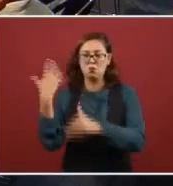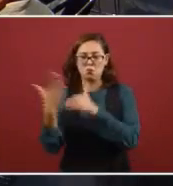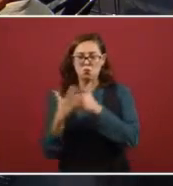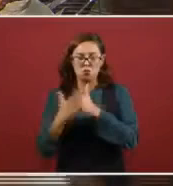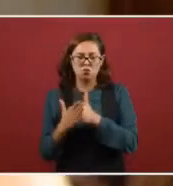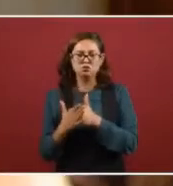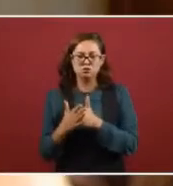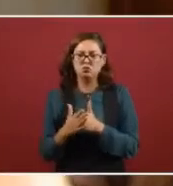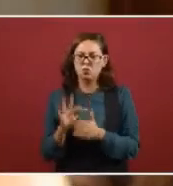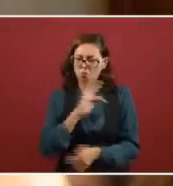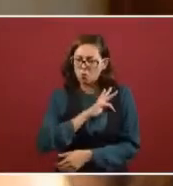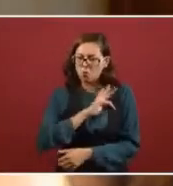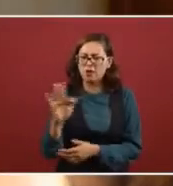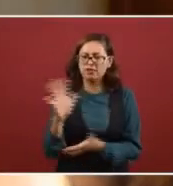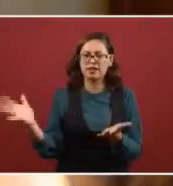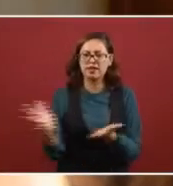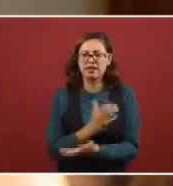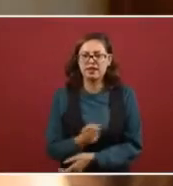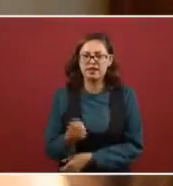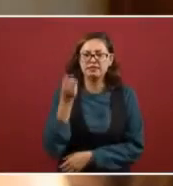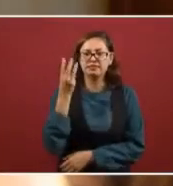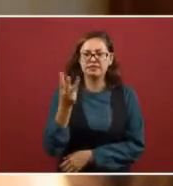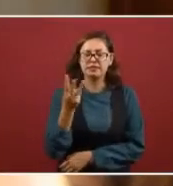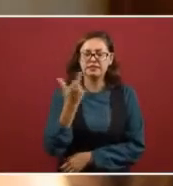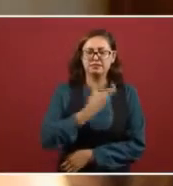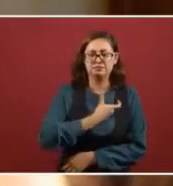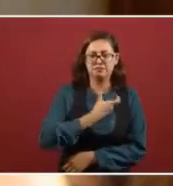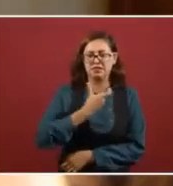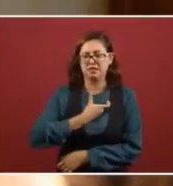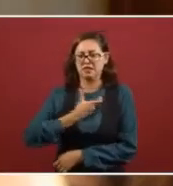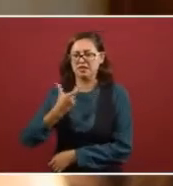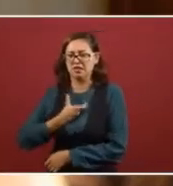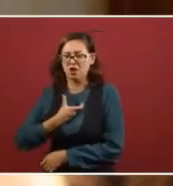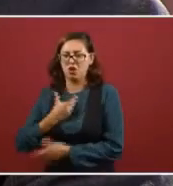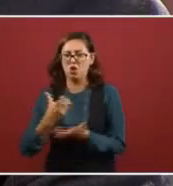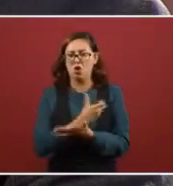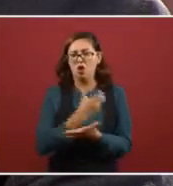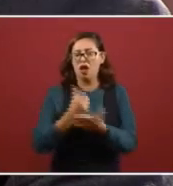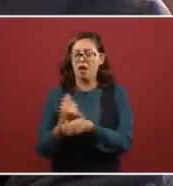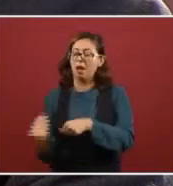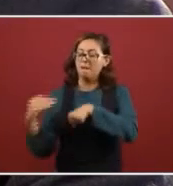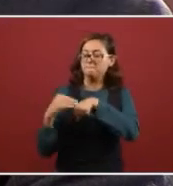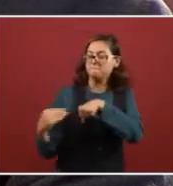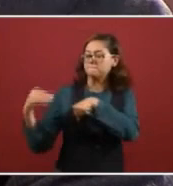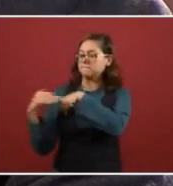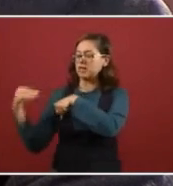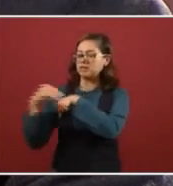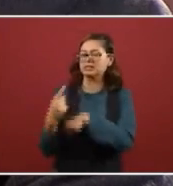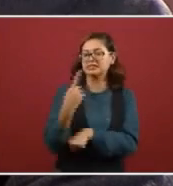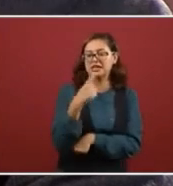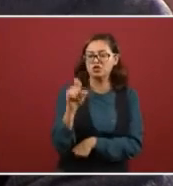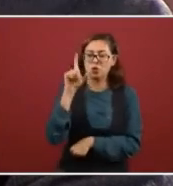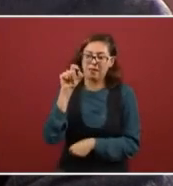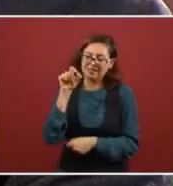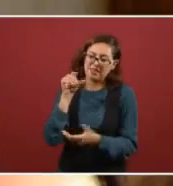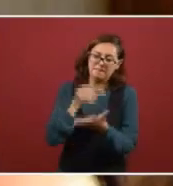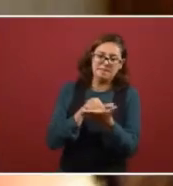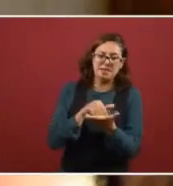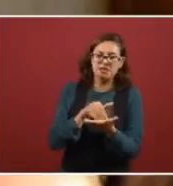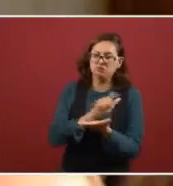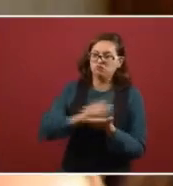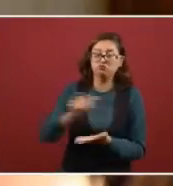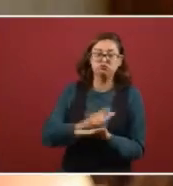oro. Eso significa que usted le tendría que dar adicionalmente 120,000 pesos mensuales. Entonces el monto está muy